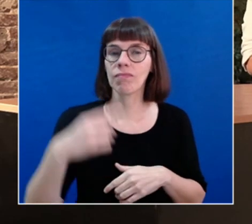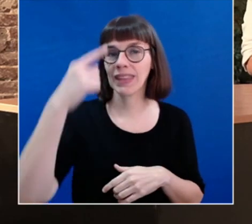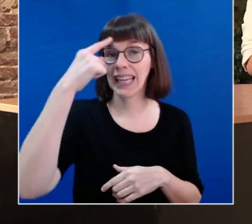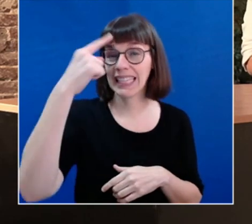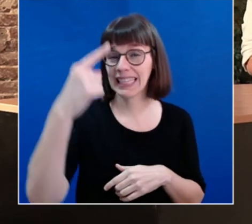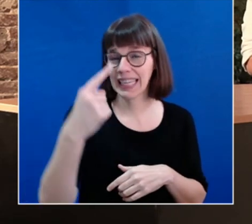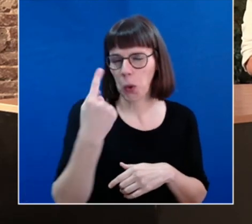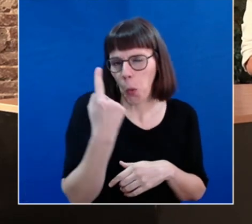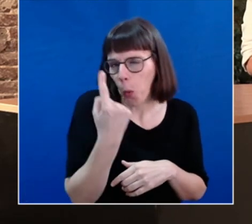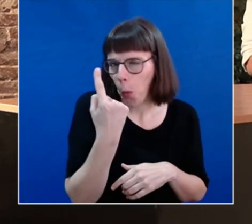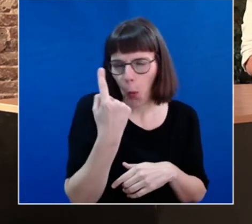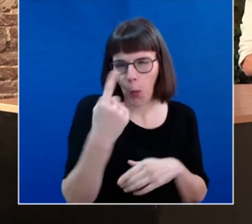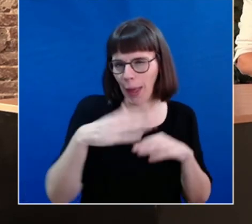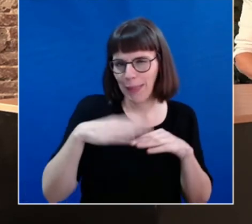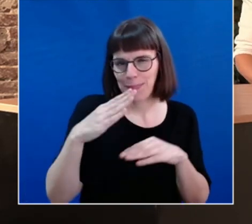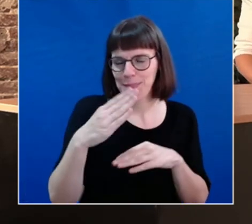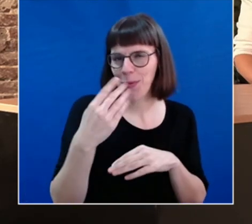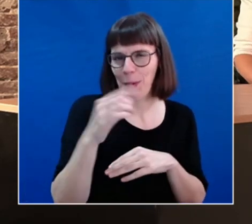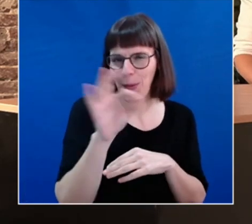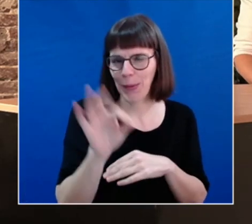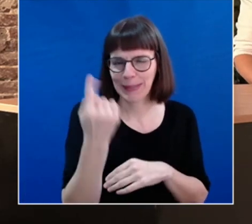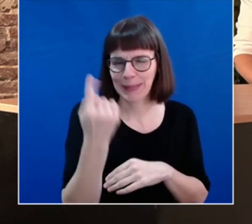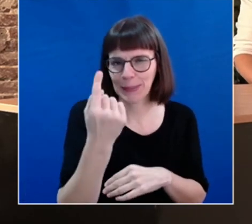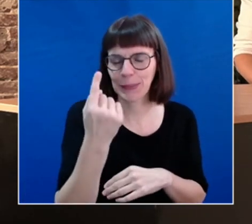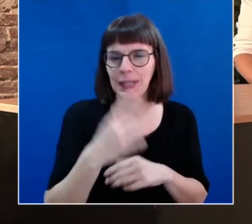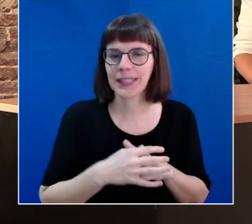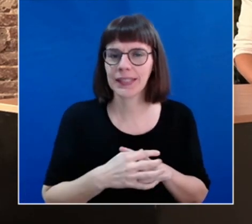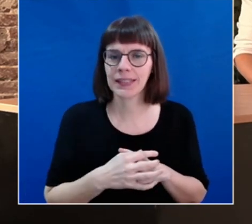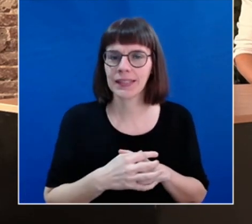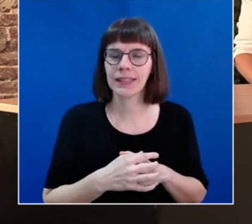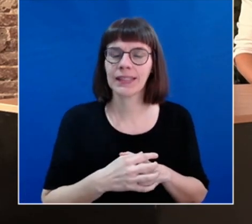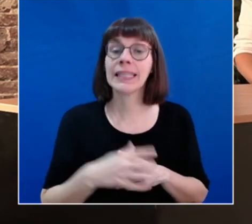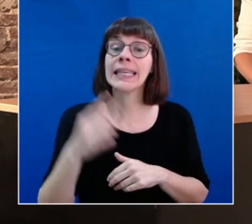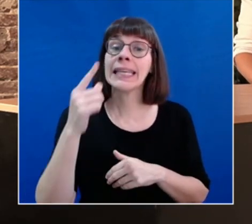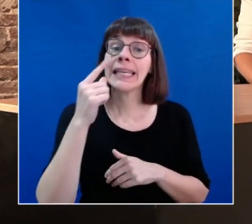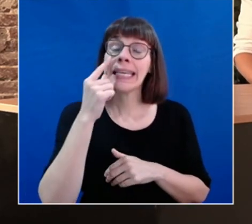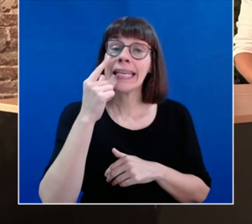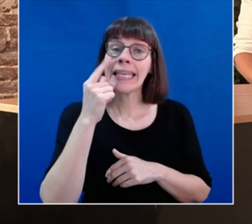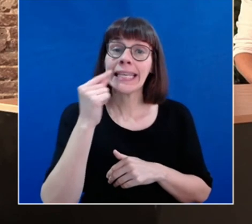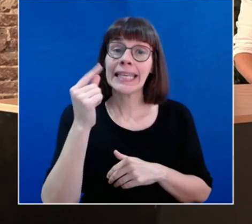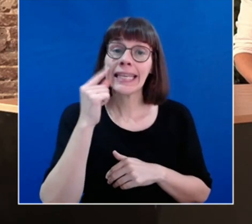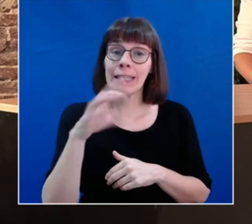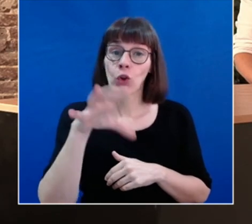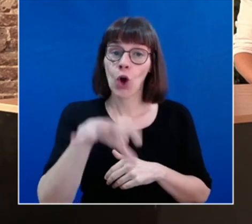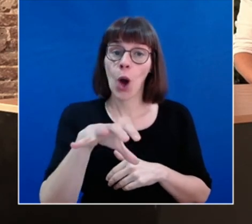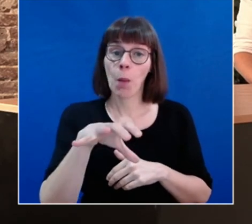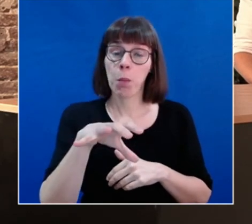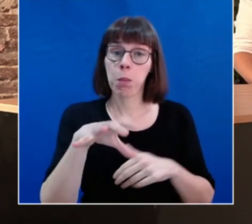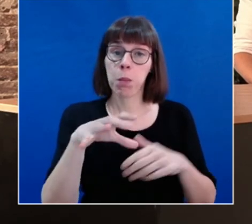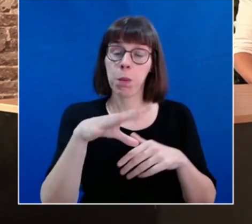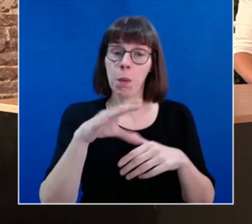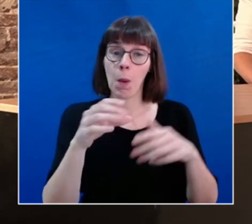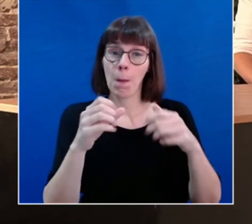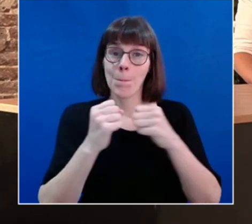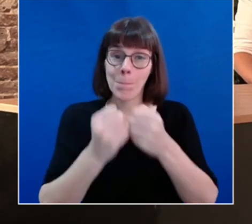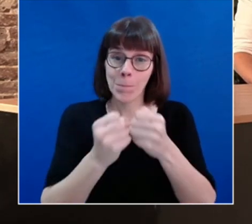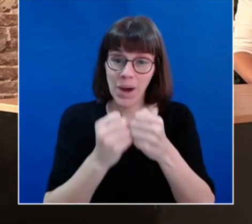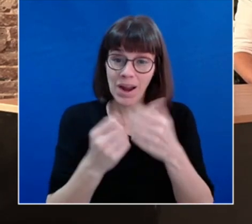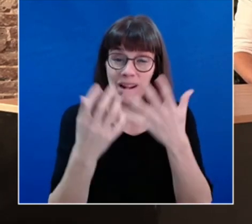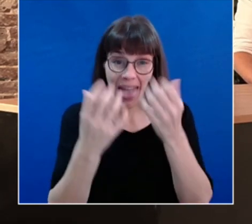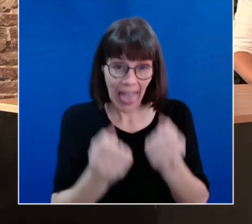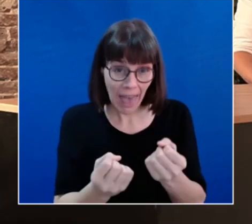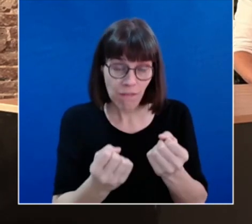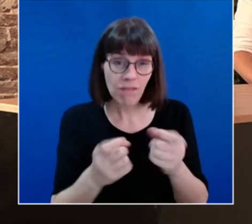question. Will GitHub Copilot include accessibility suggestions?